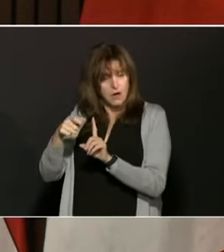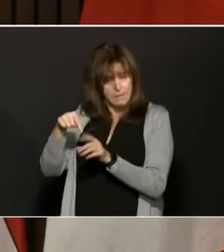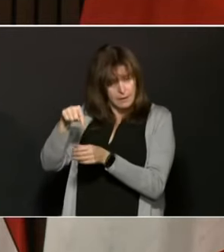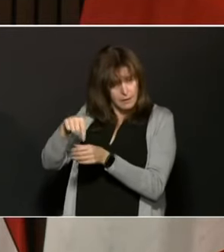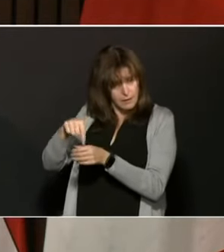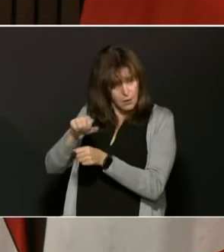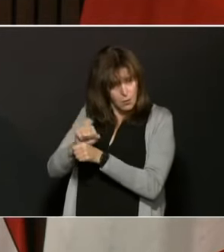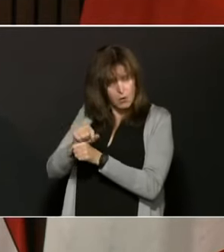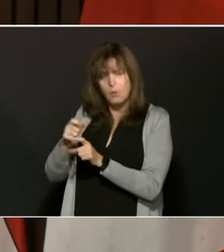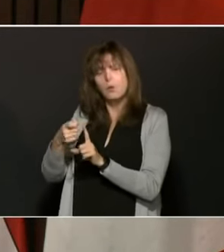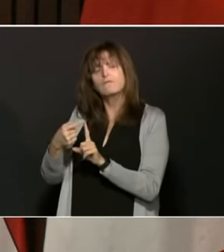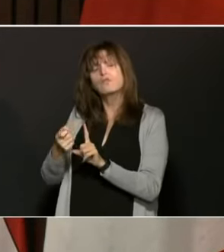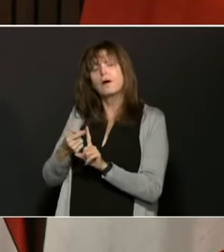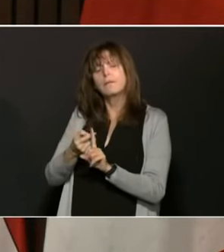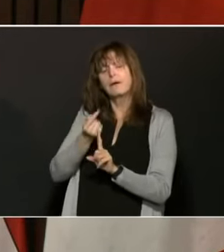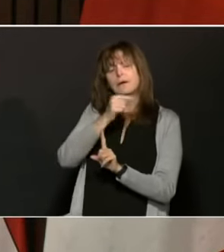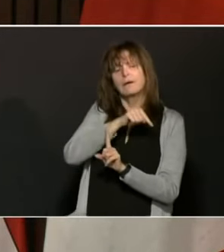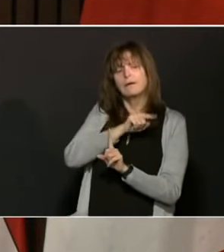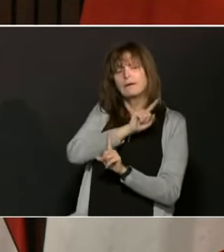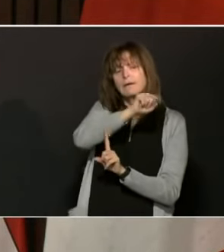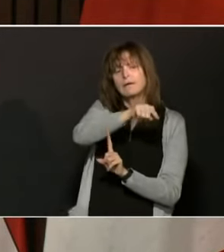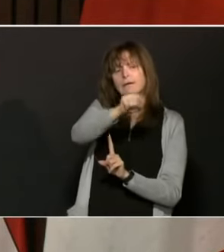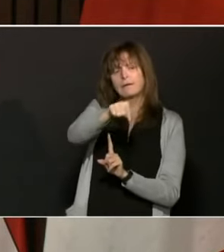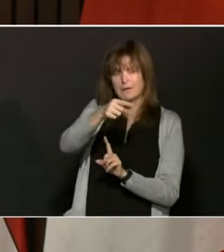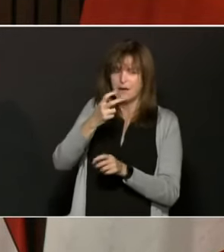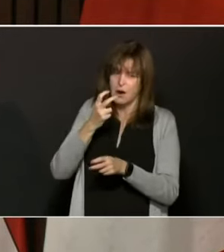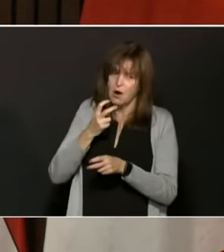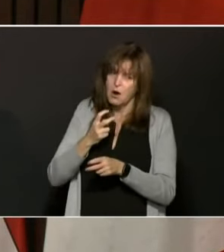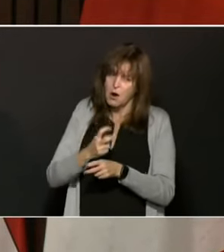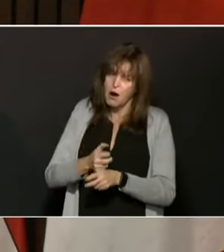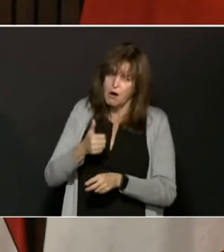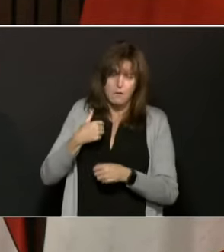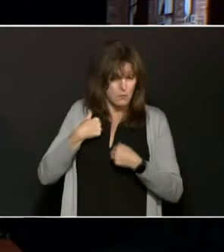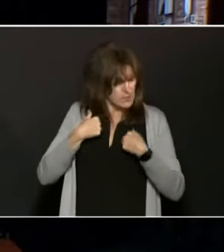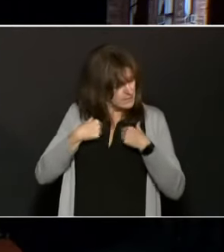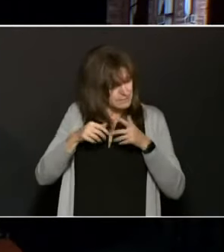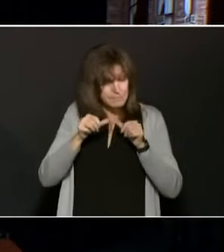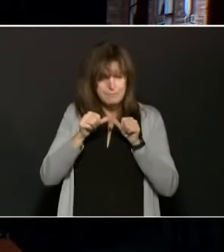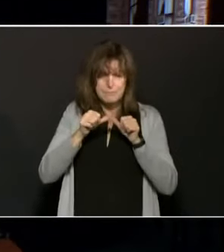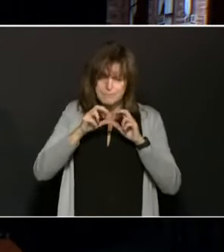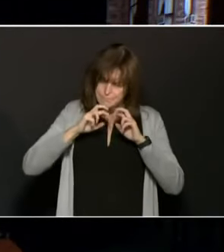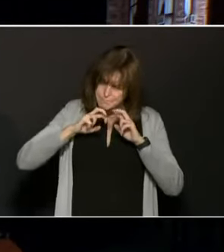the information as well, and we may have a little bit more insight the next time that we brief.